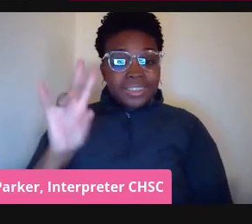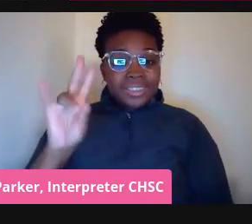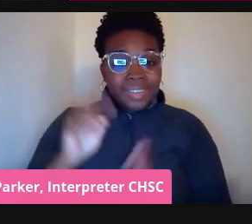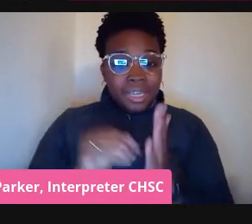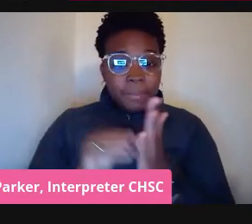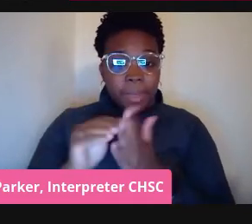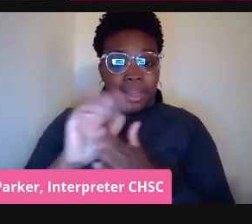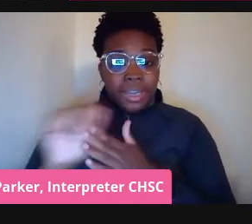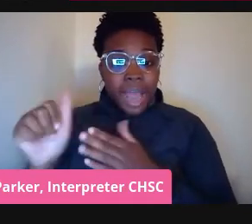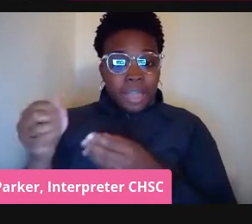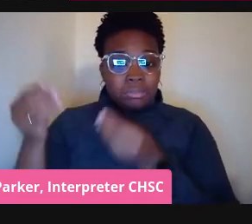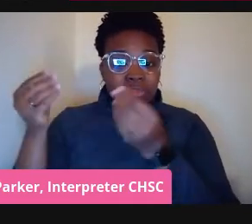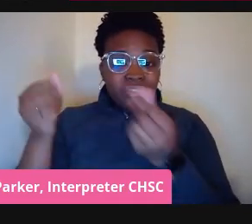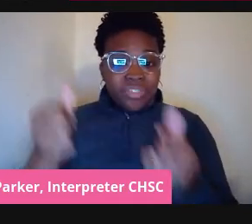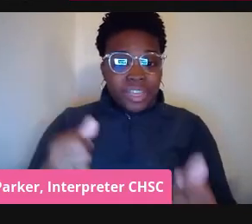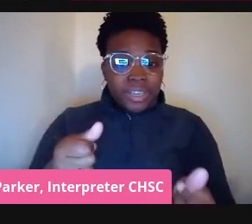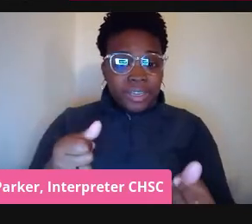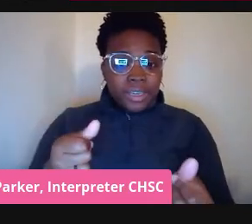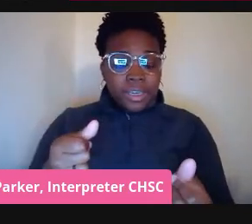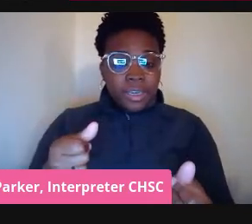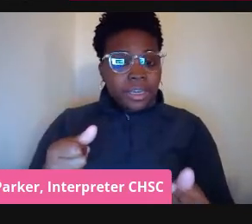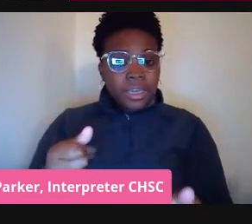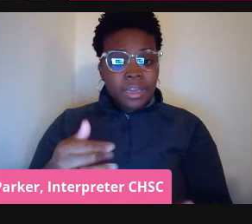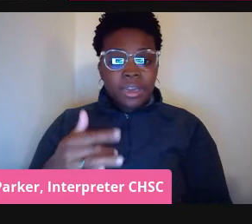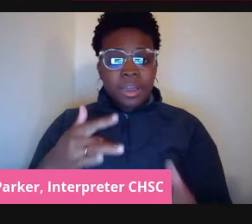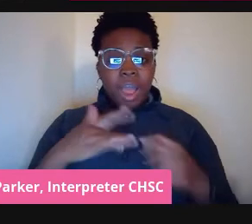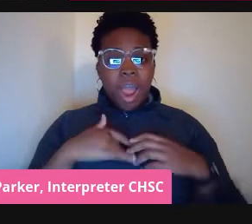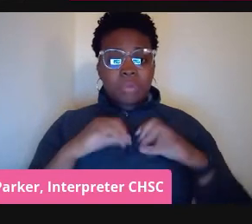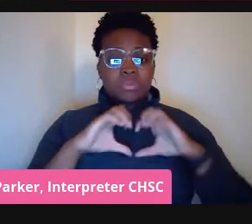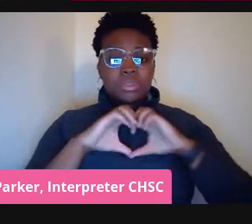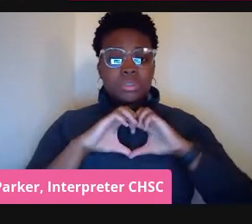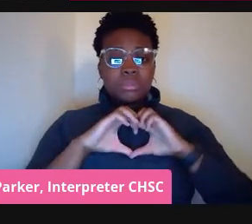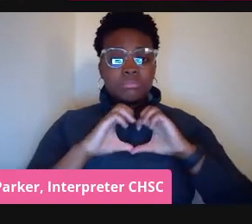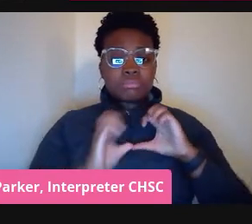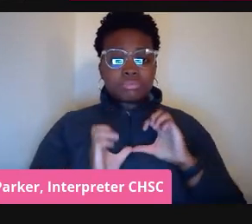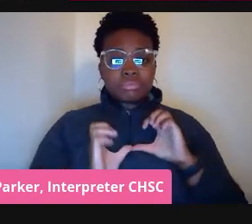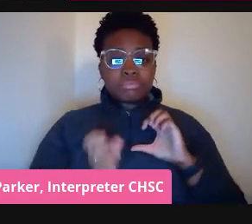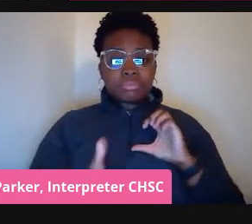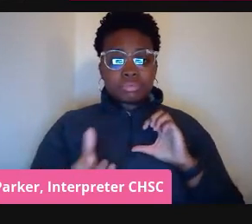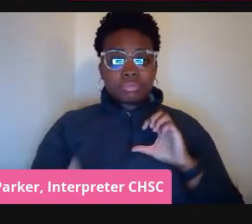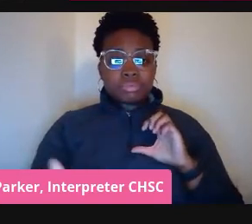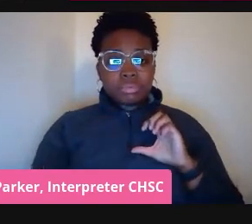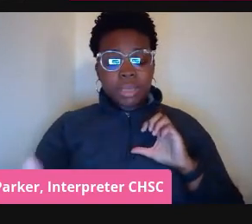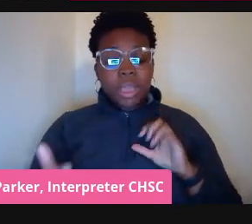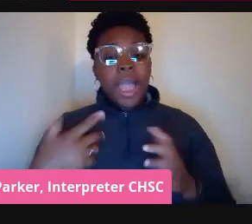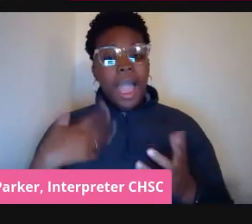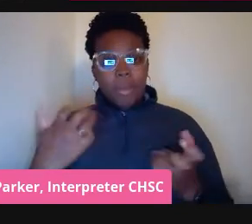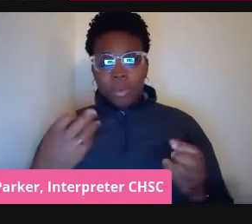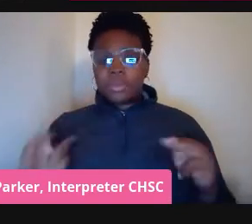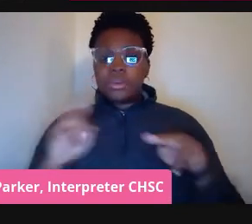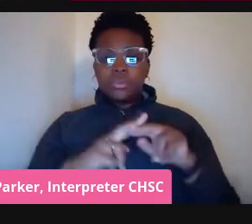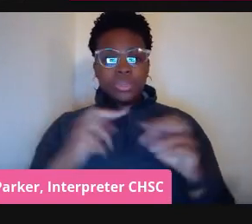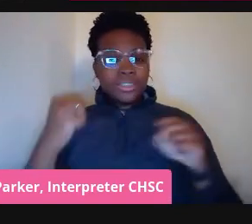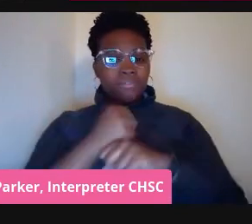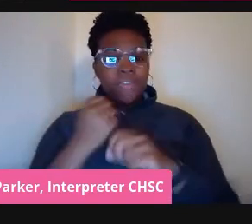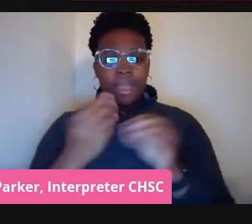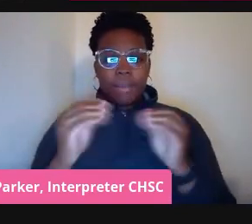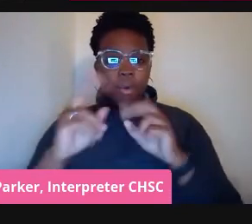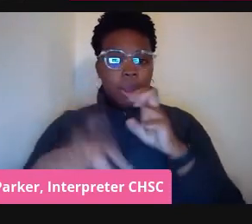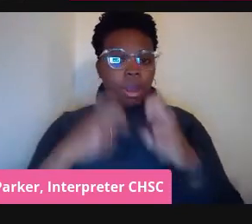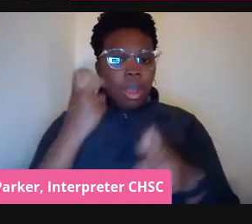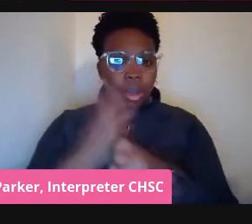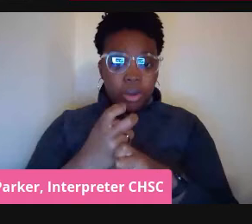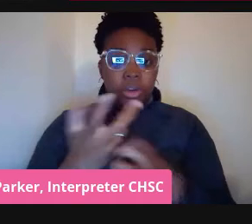funding. It broke my heart. And it made me want to fight even harder. So, you know,